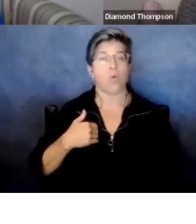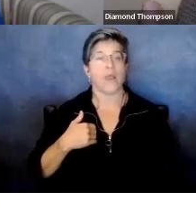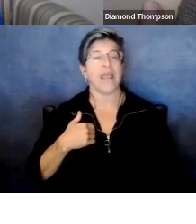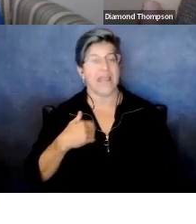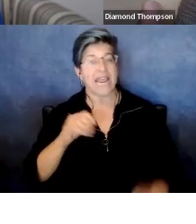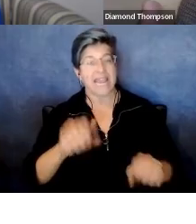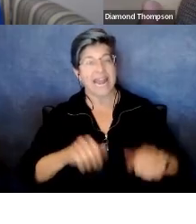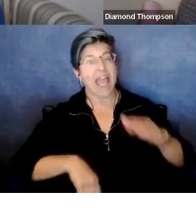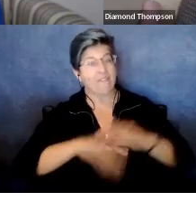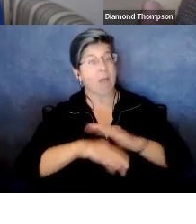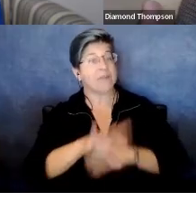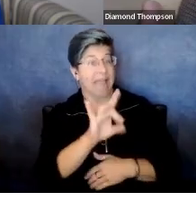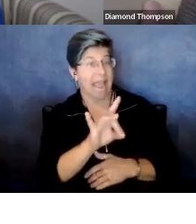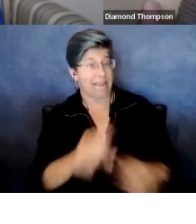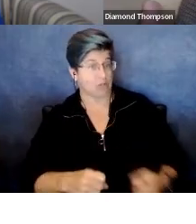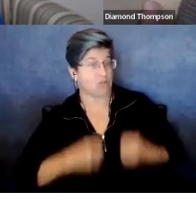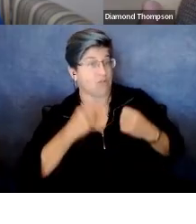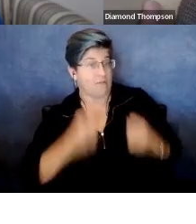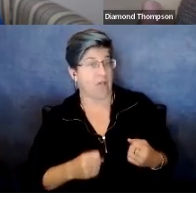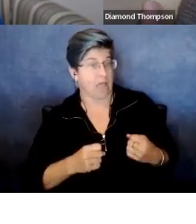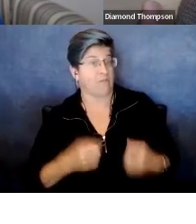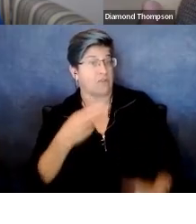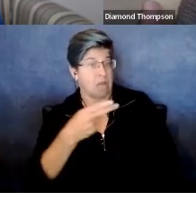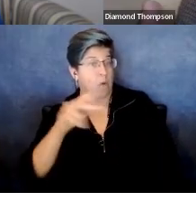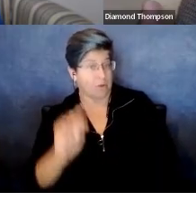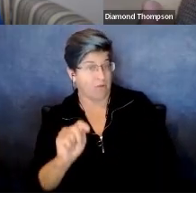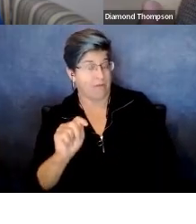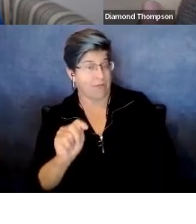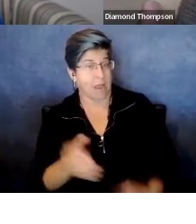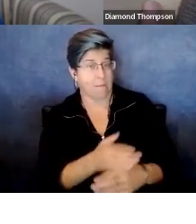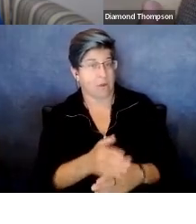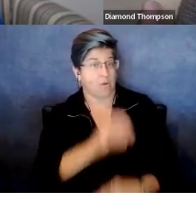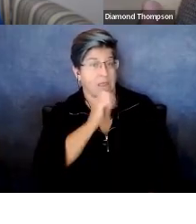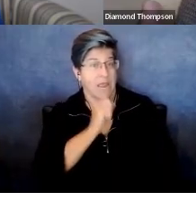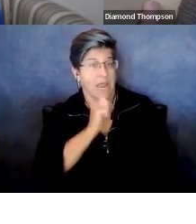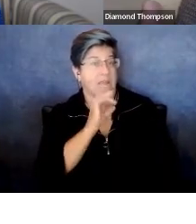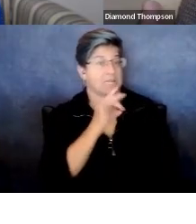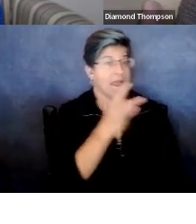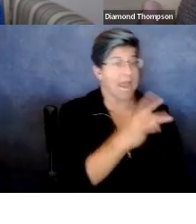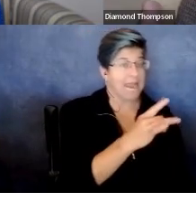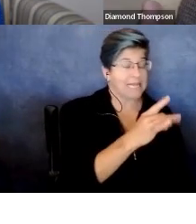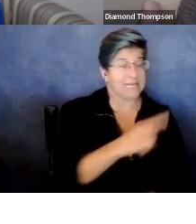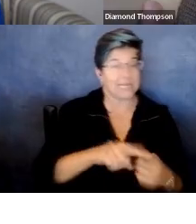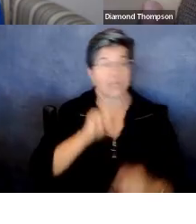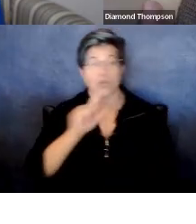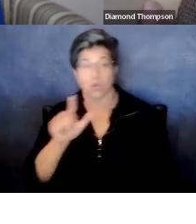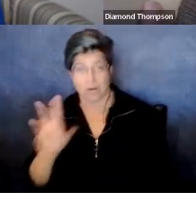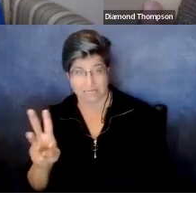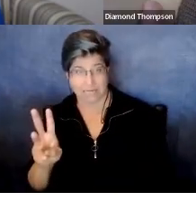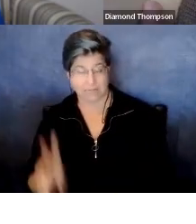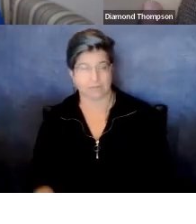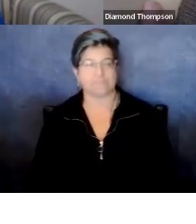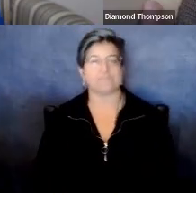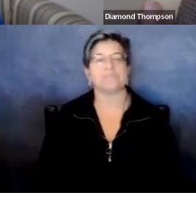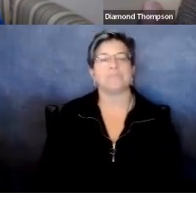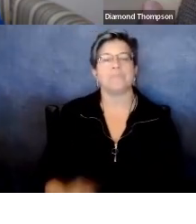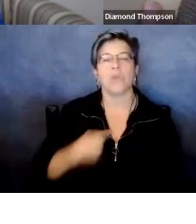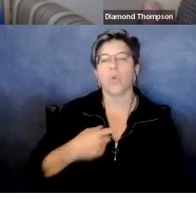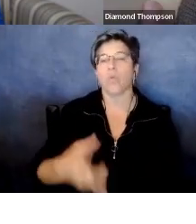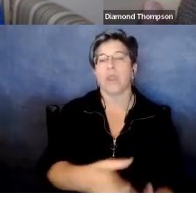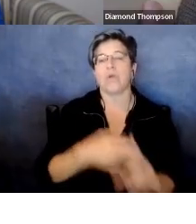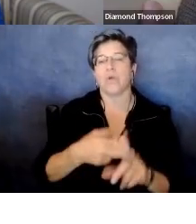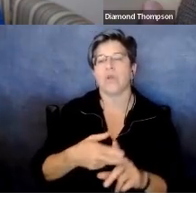have up to 8 survivors of human trafficking who are between the ages of 18 and 26. We recruit